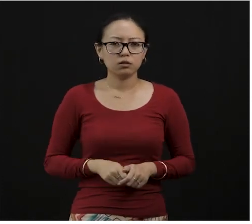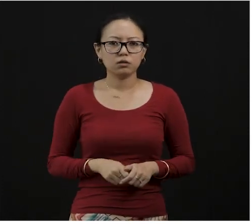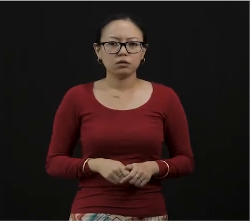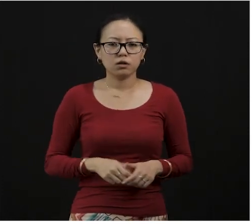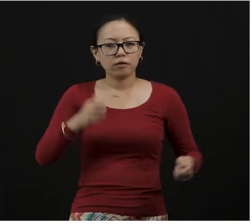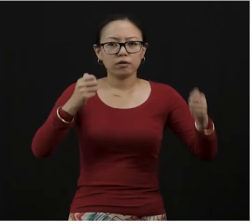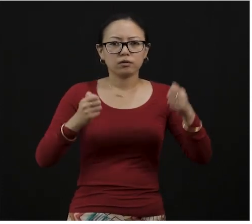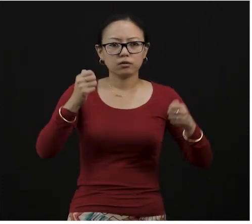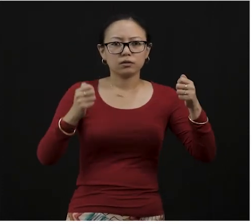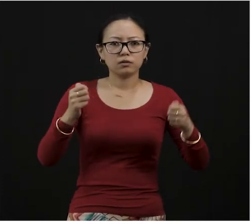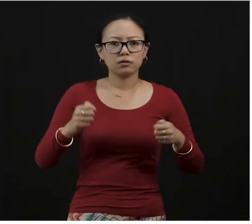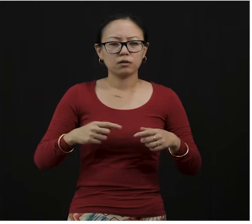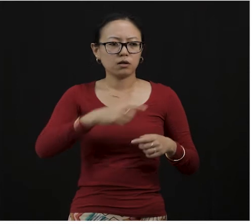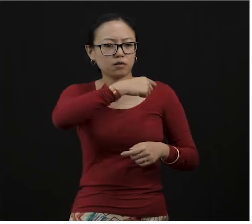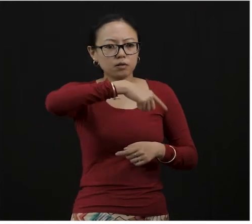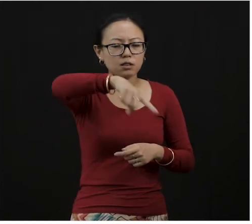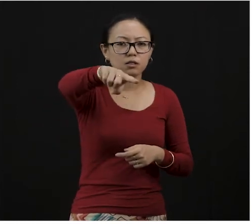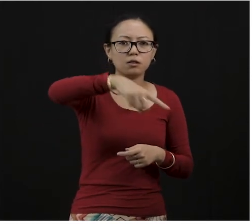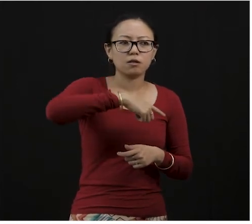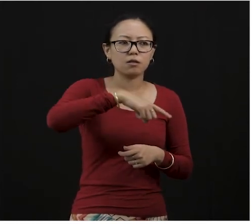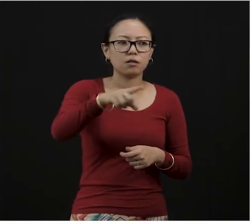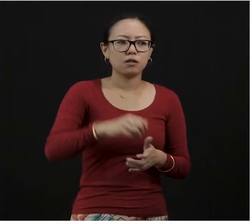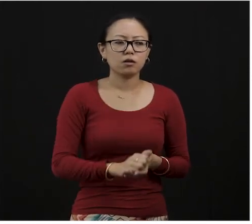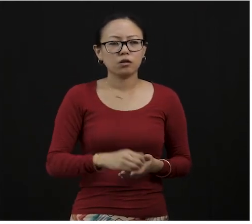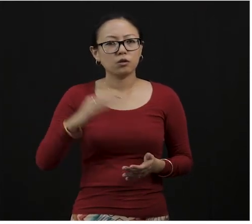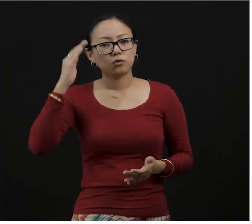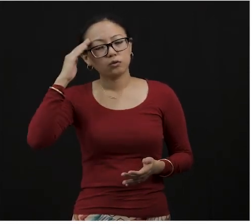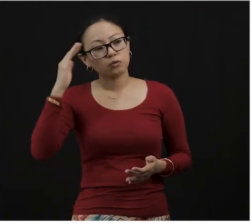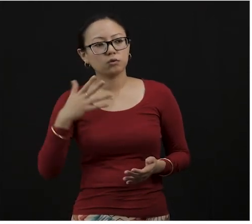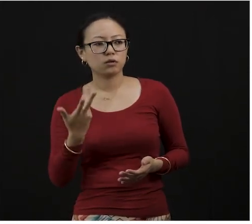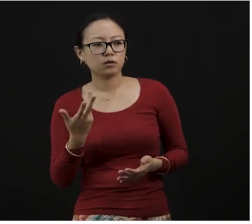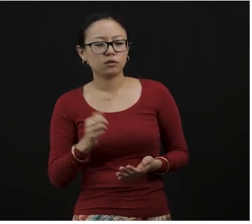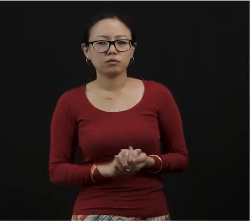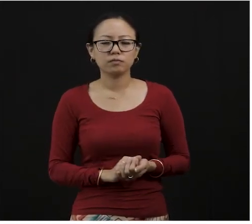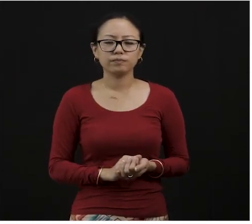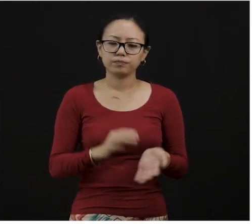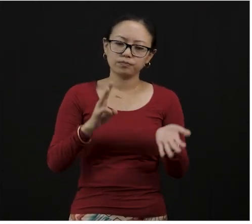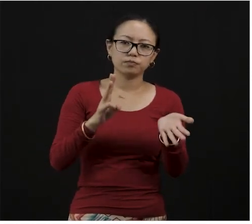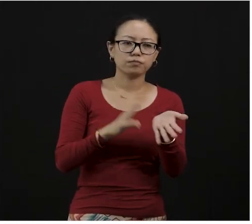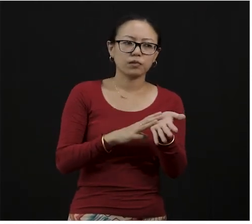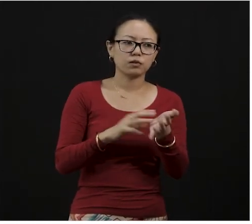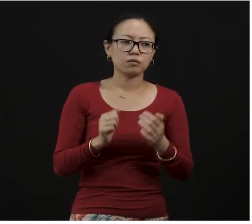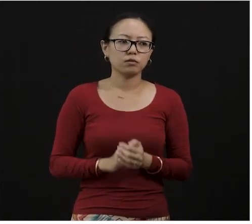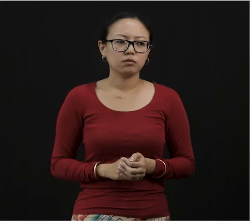m. Length of a toothbrush. Length of a toothbrush, it is small, right? So we use